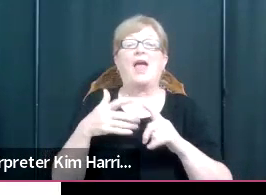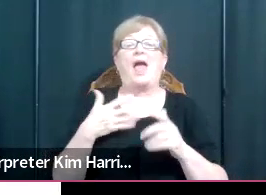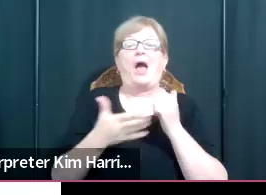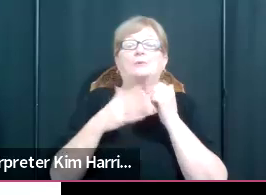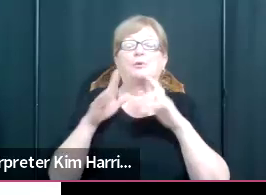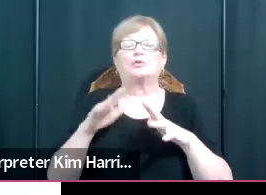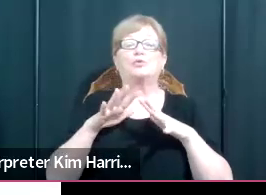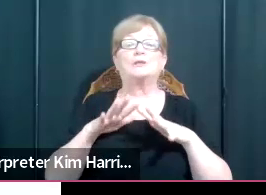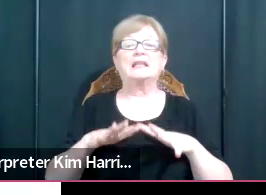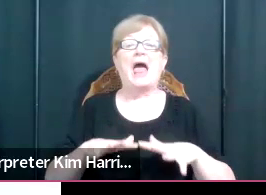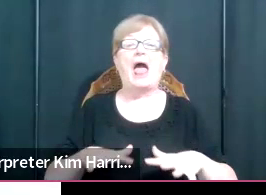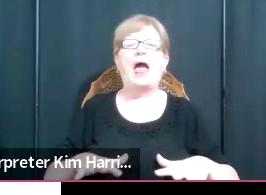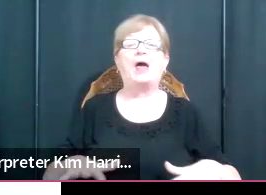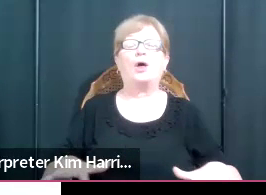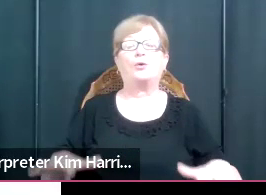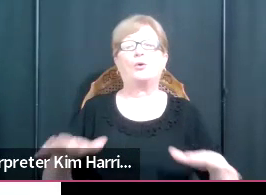that at night.